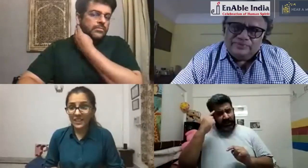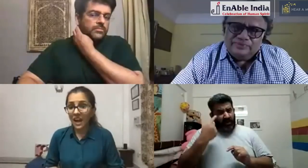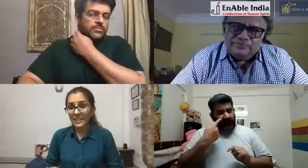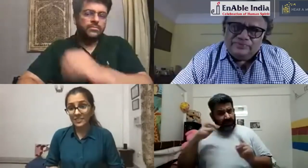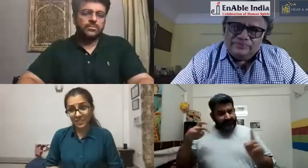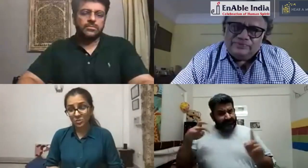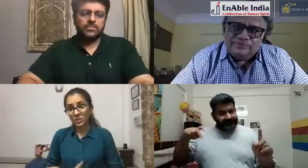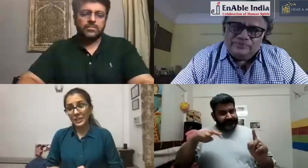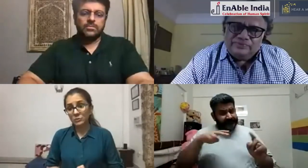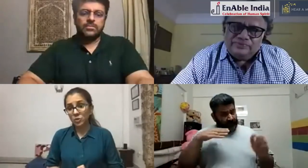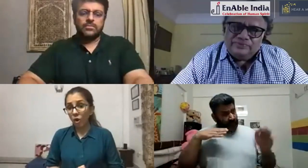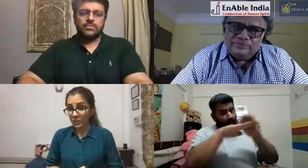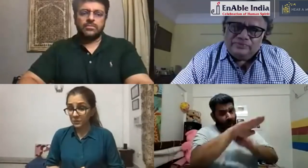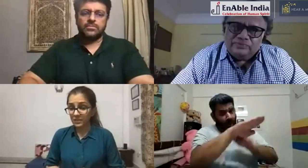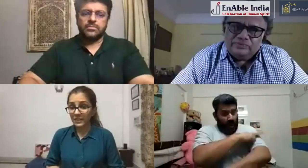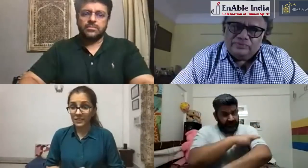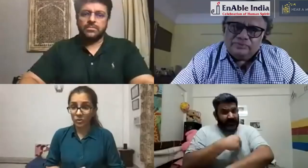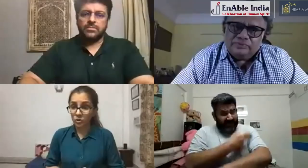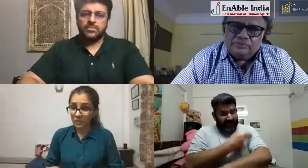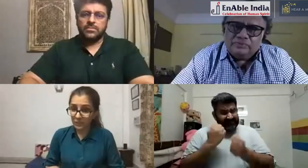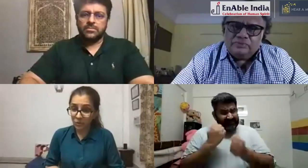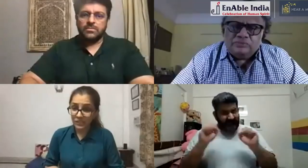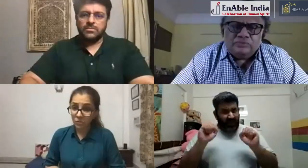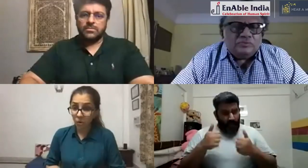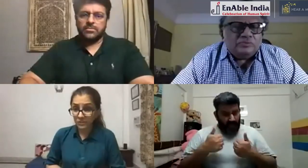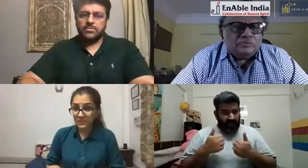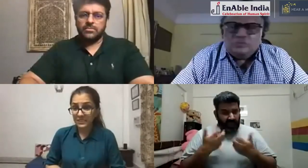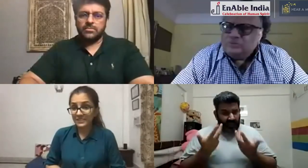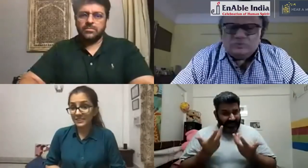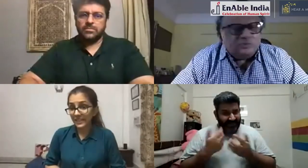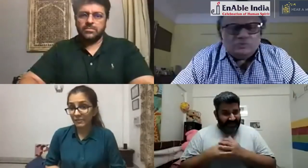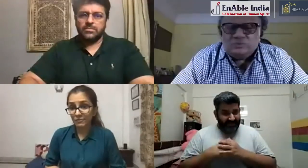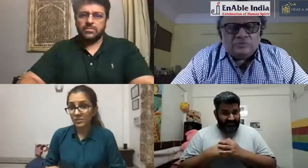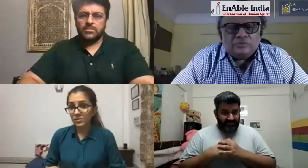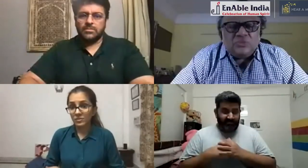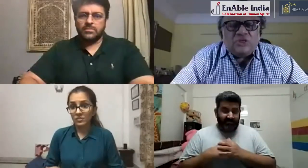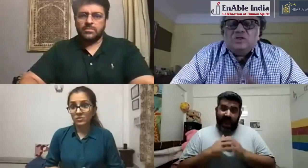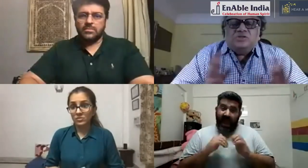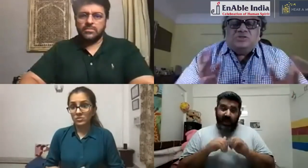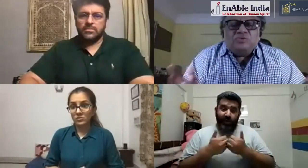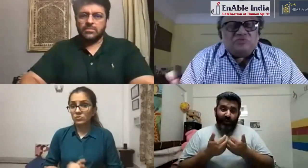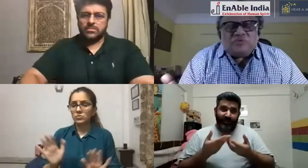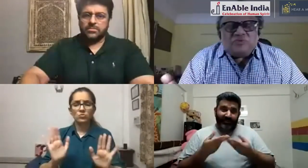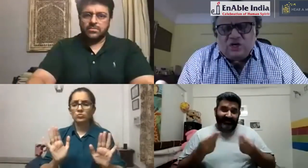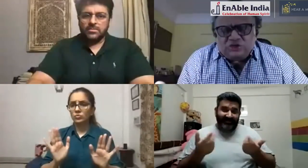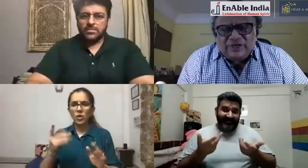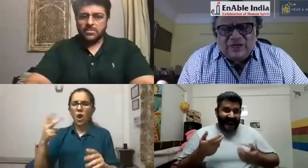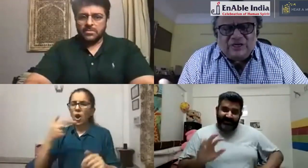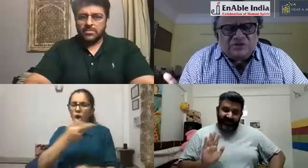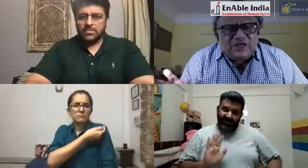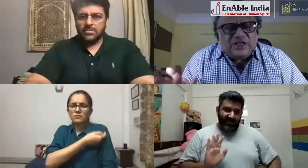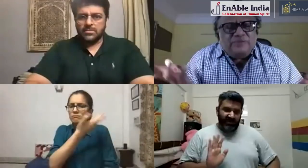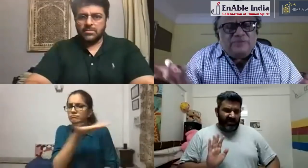it's very high risk to take him to a hospital right now. Should we be going to hospital? Is it safe? See, why